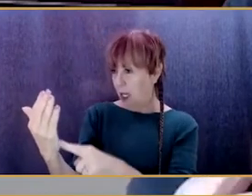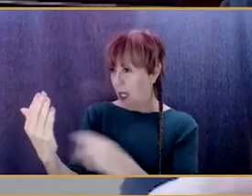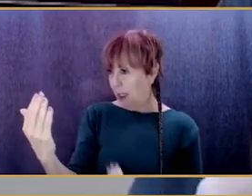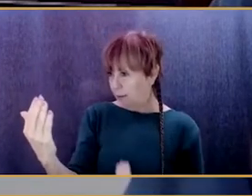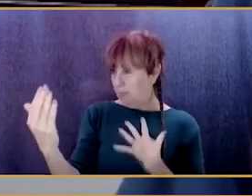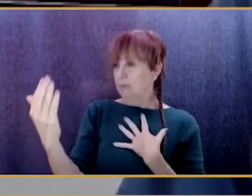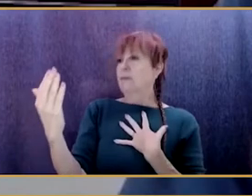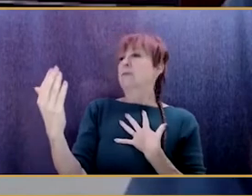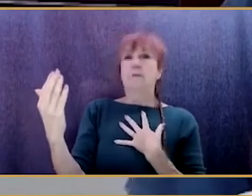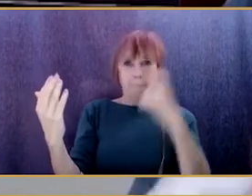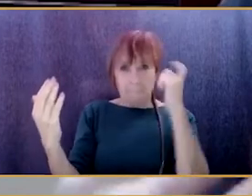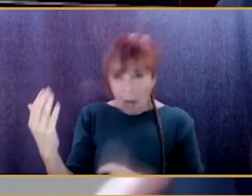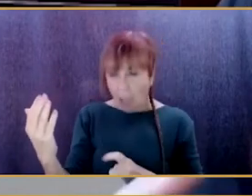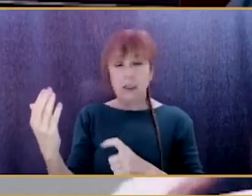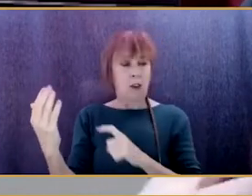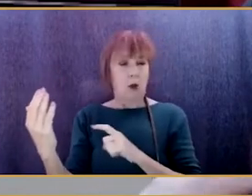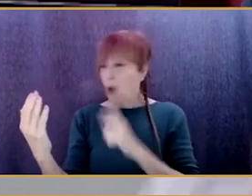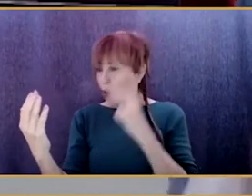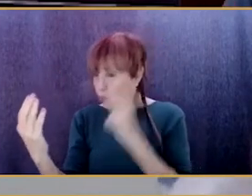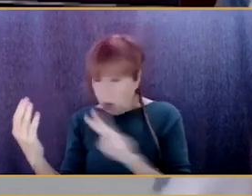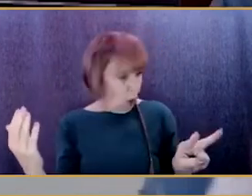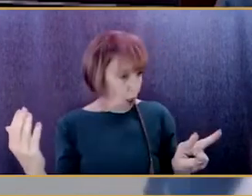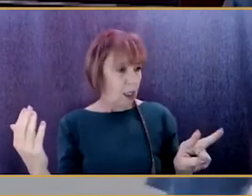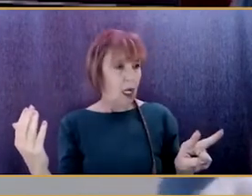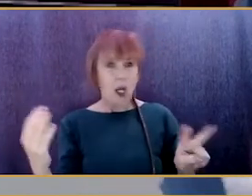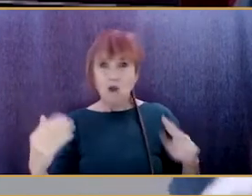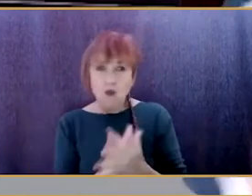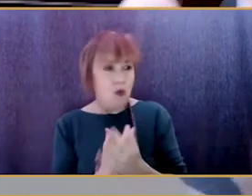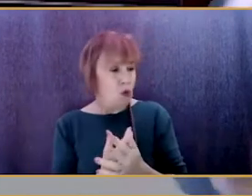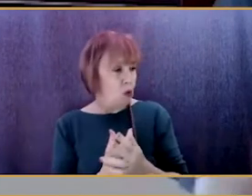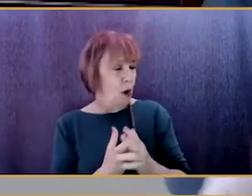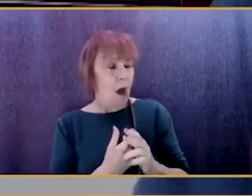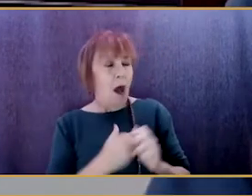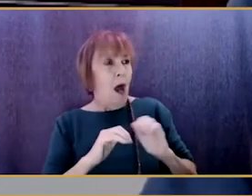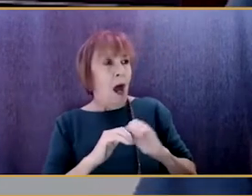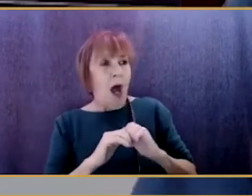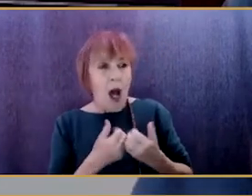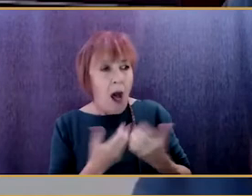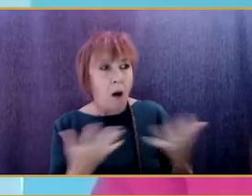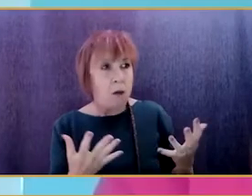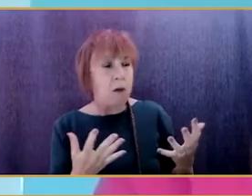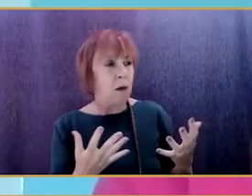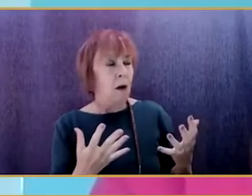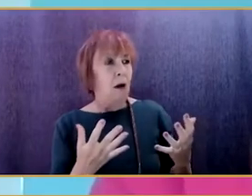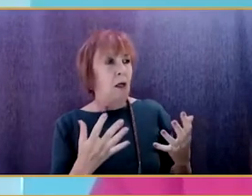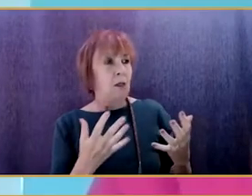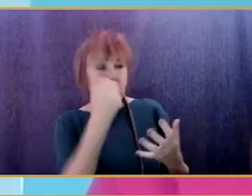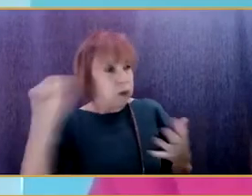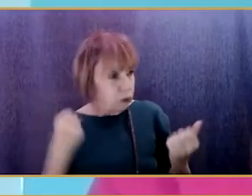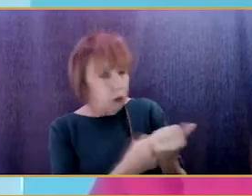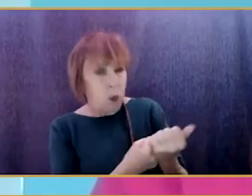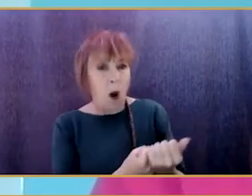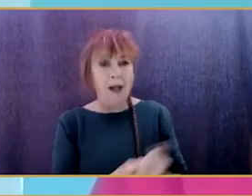juxtaposition, illumination, tension, undercutting She's always challenging